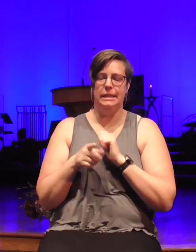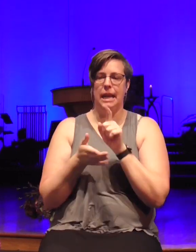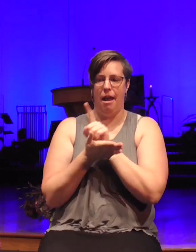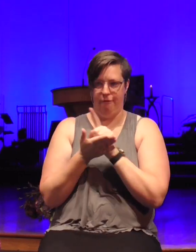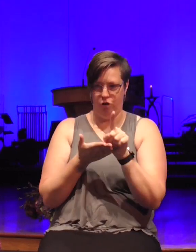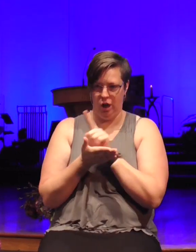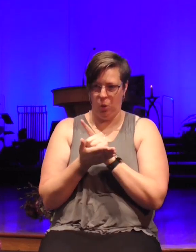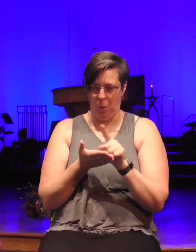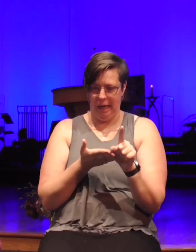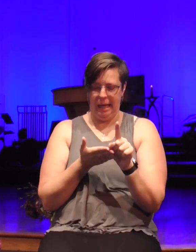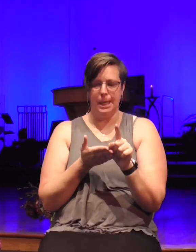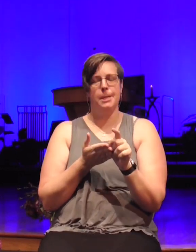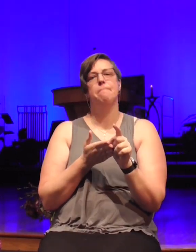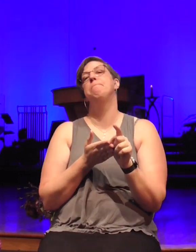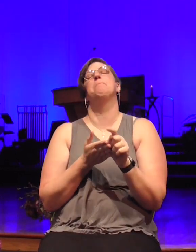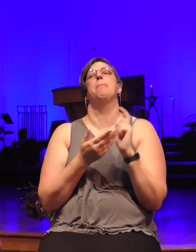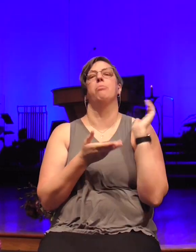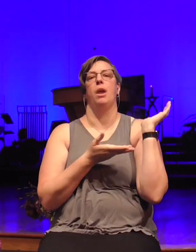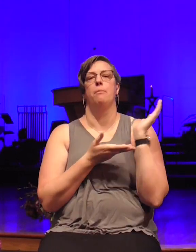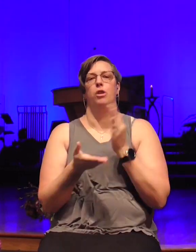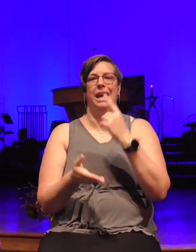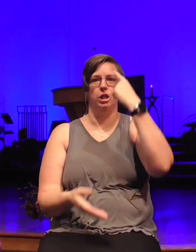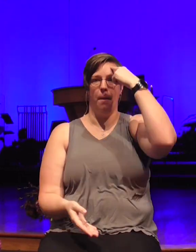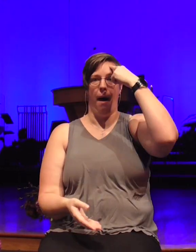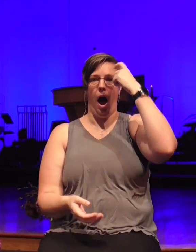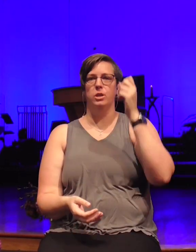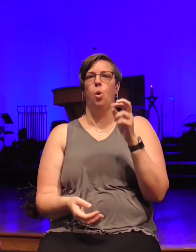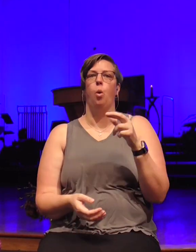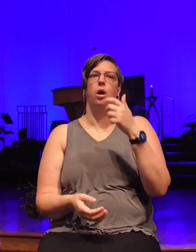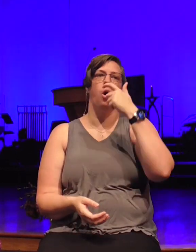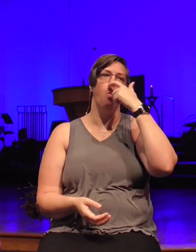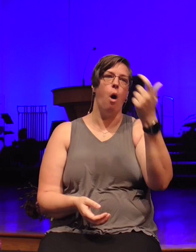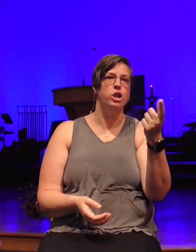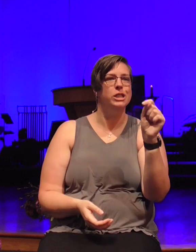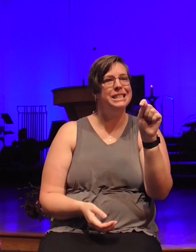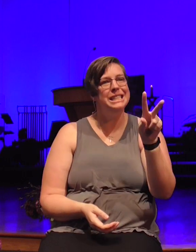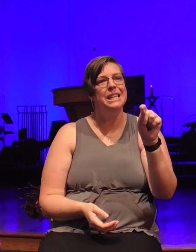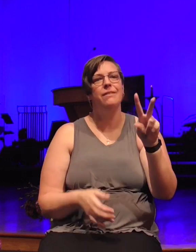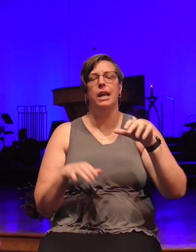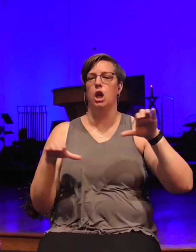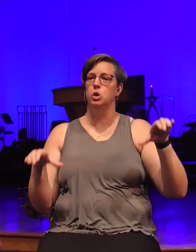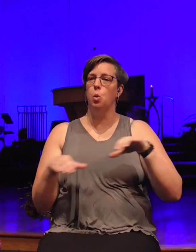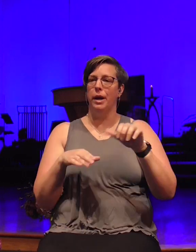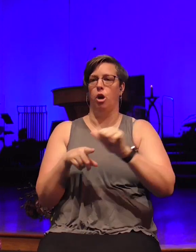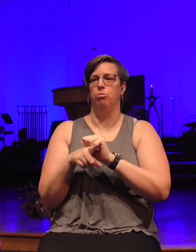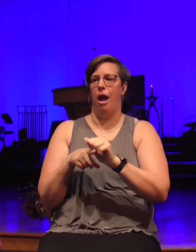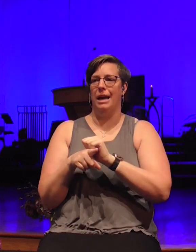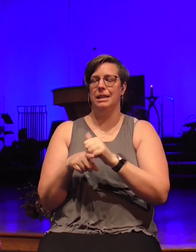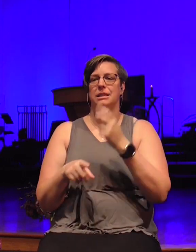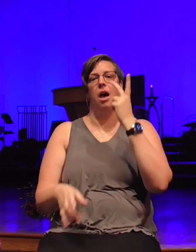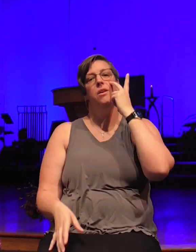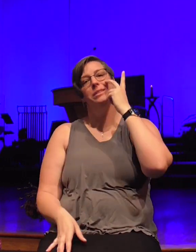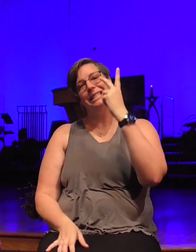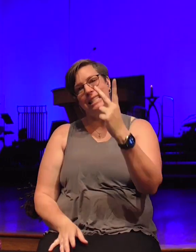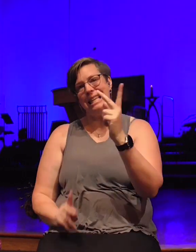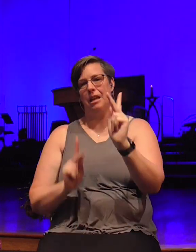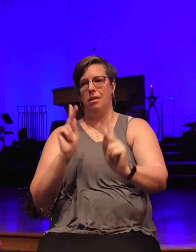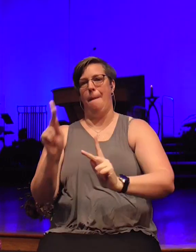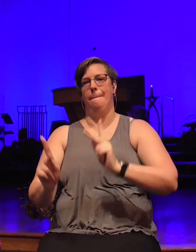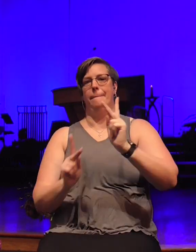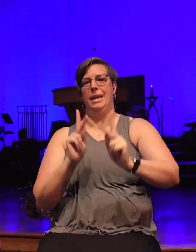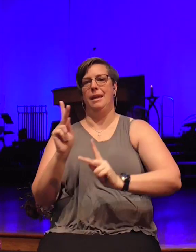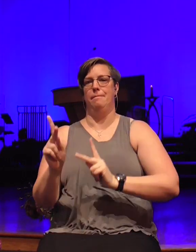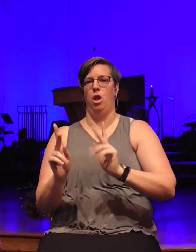week, bringing to mind or watching television and doing the practice of seeing people, conditions,